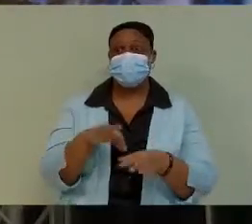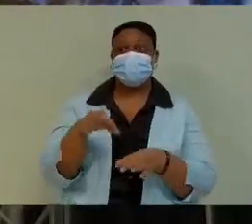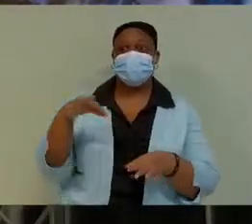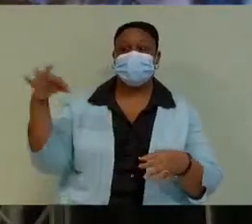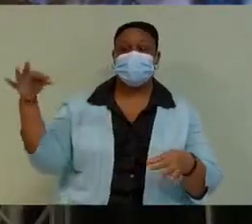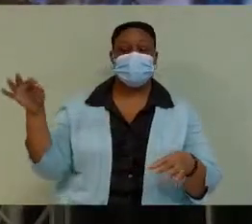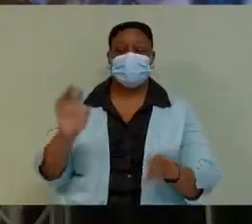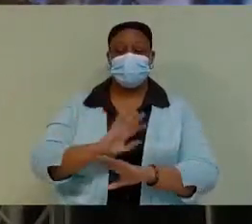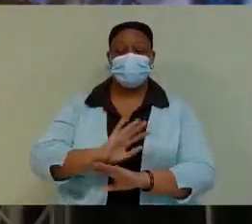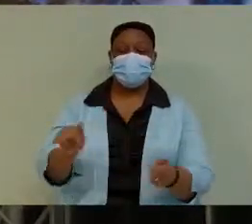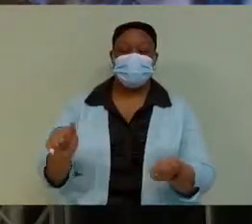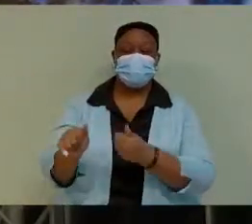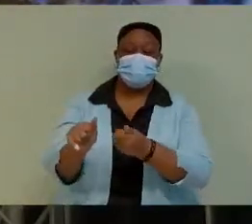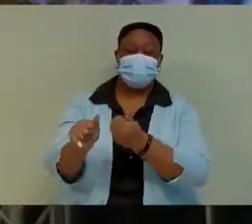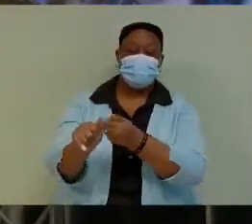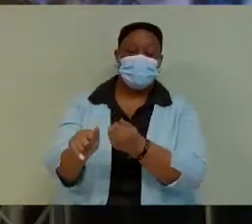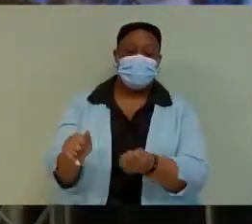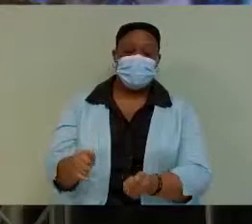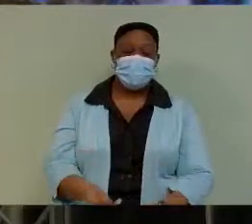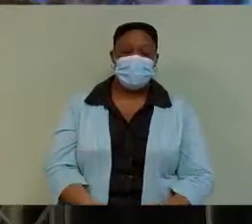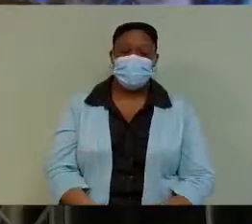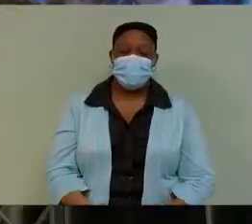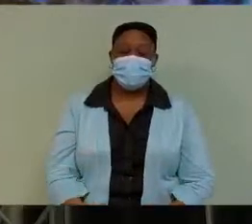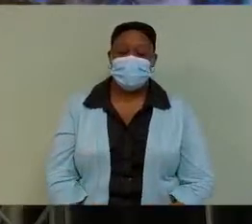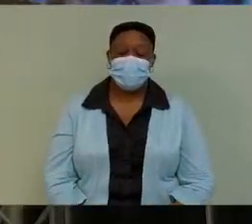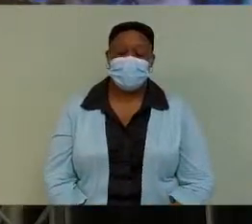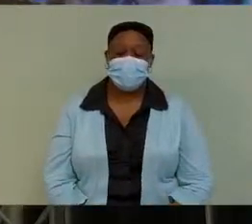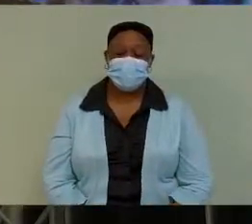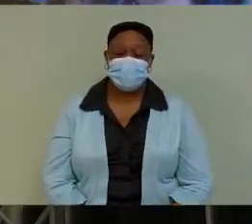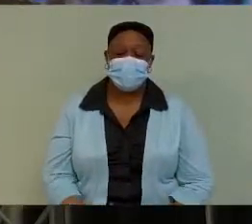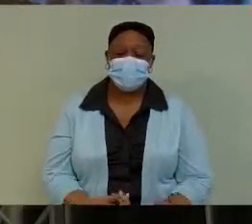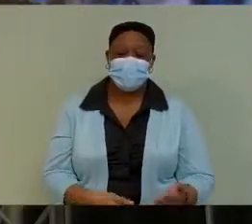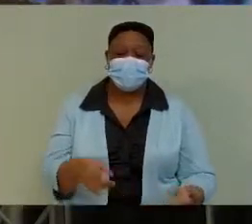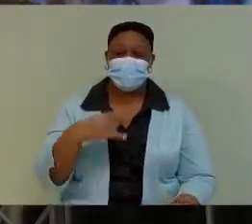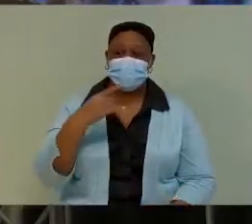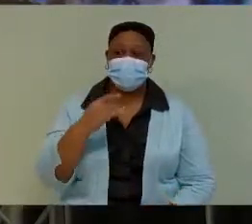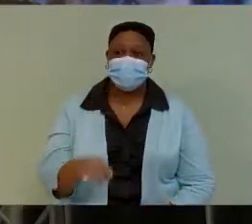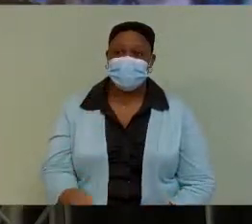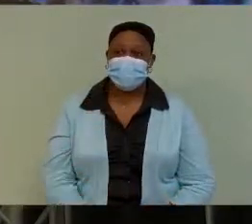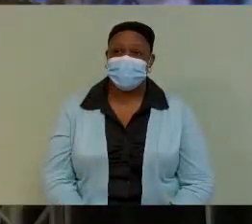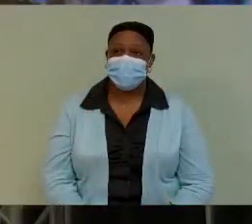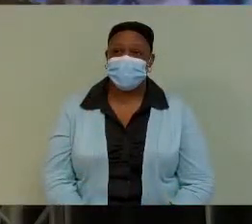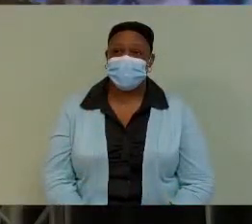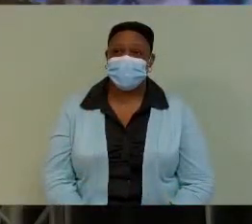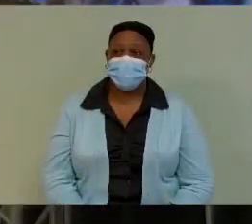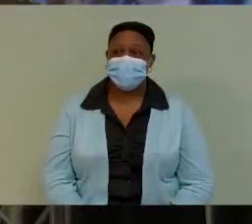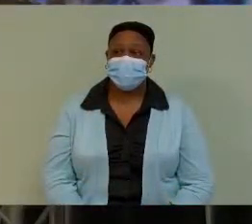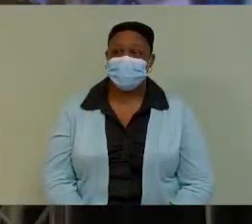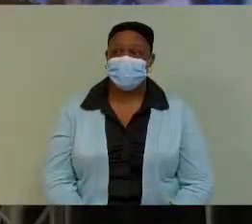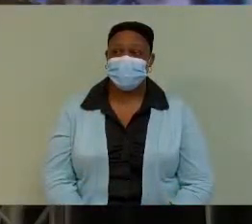to follow any sort of a protocol because the Holy Spirit will take care of them.